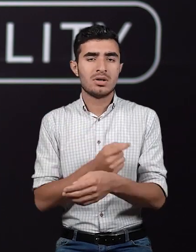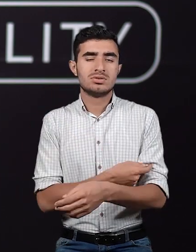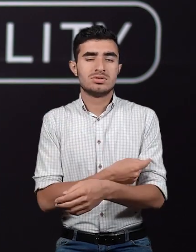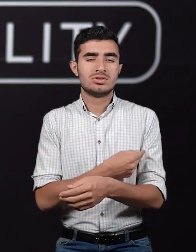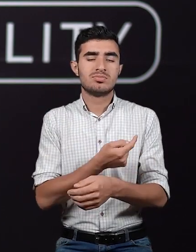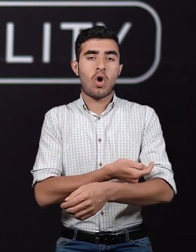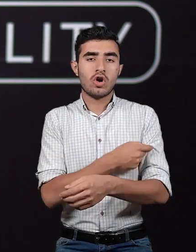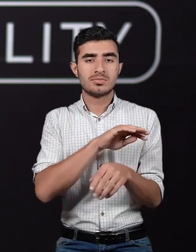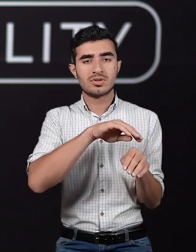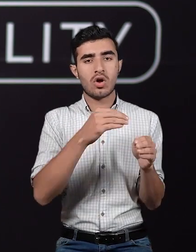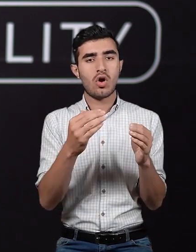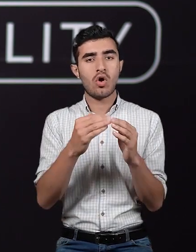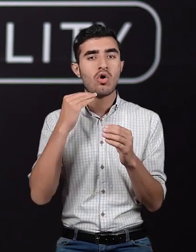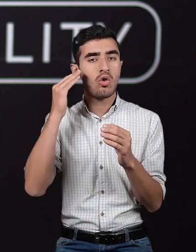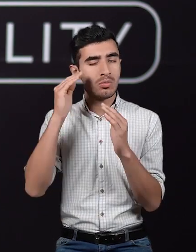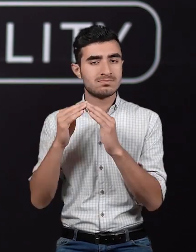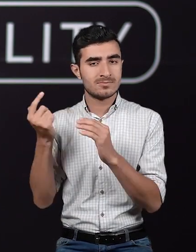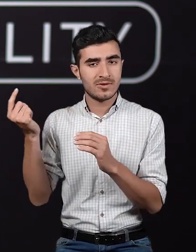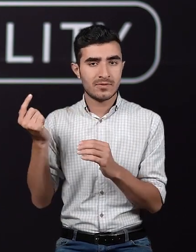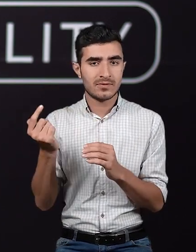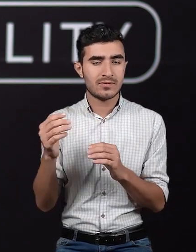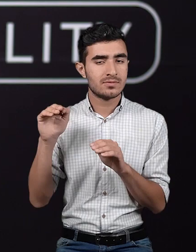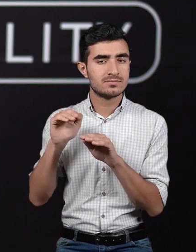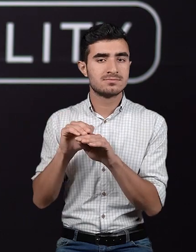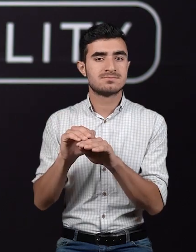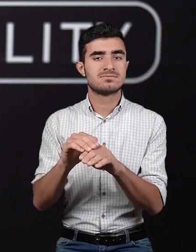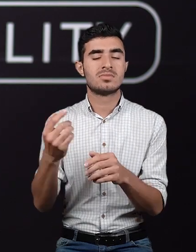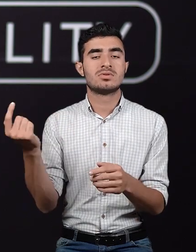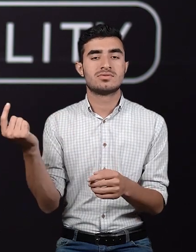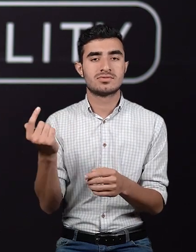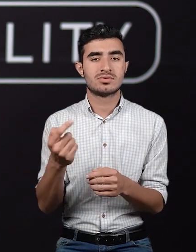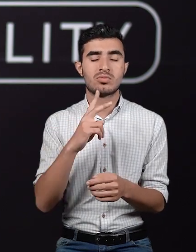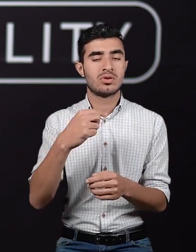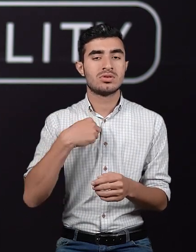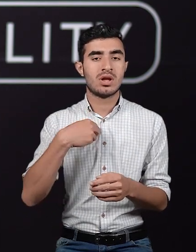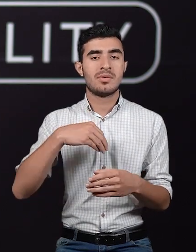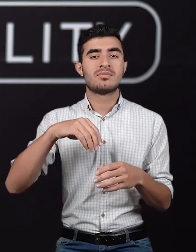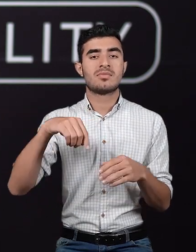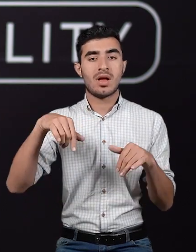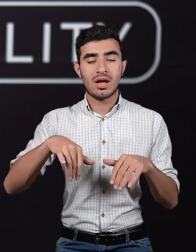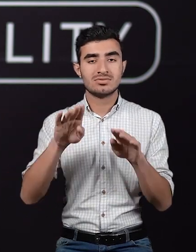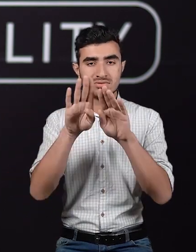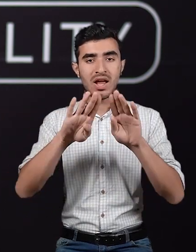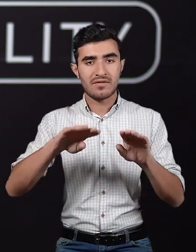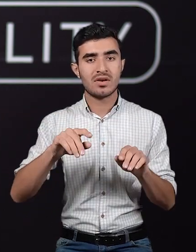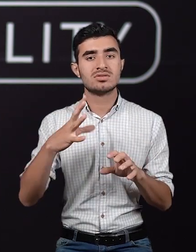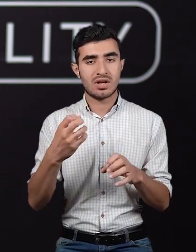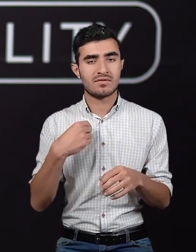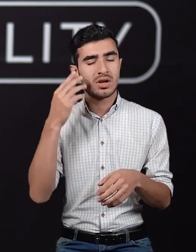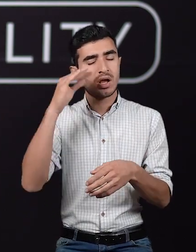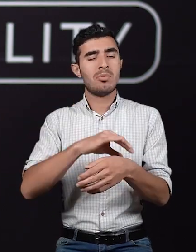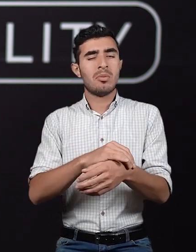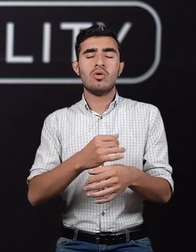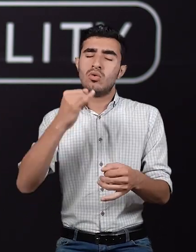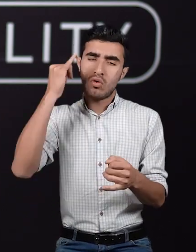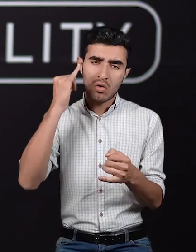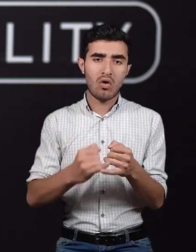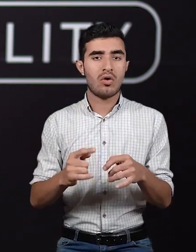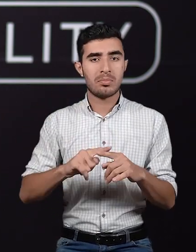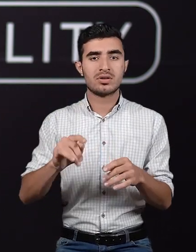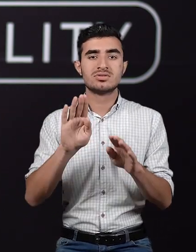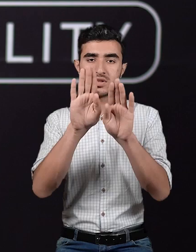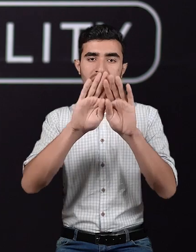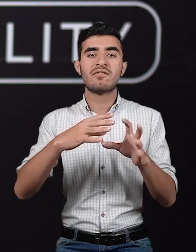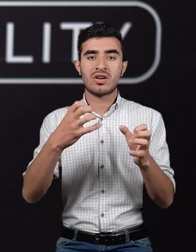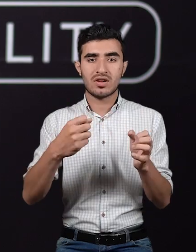way back, she said, I have an event. We knew that she had an event that day. So she stopped at Asif Jahan's Haveli for this